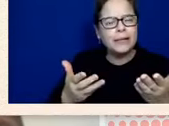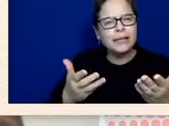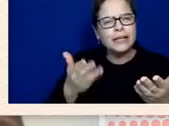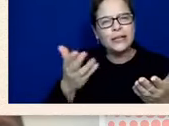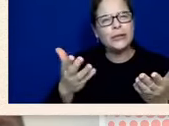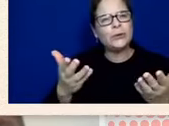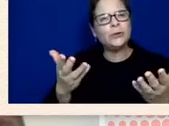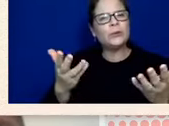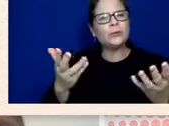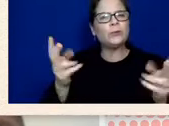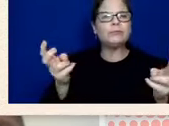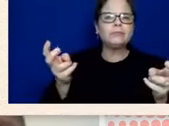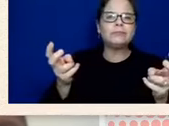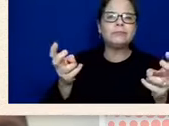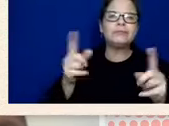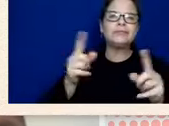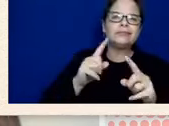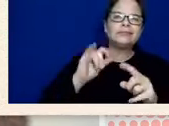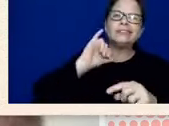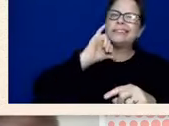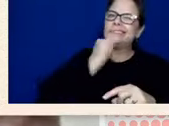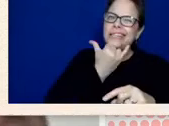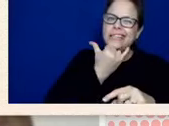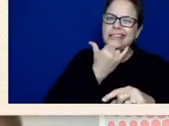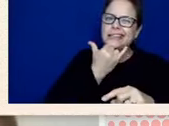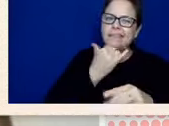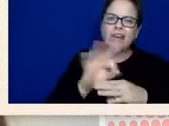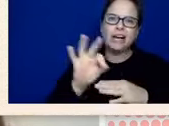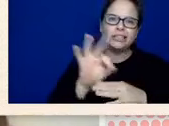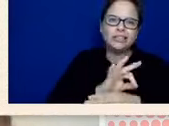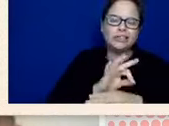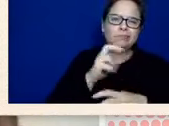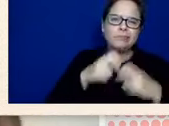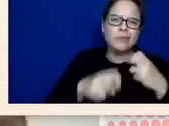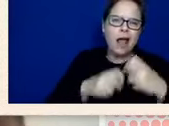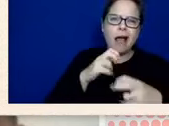of dysfunctions, growing up. Not like to say,